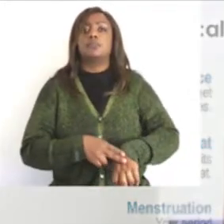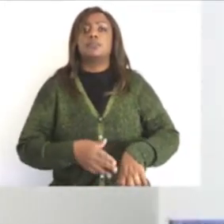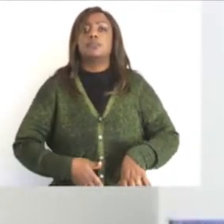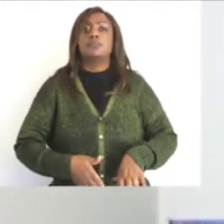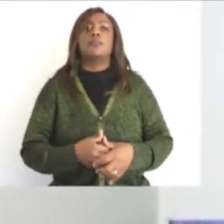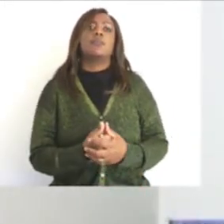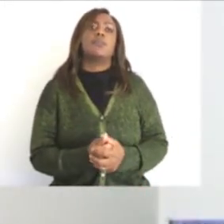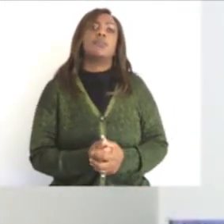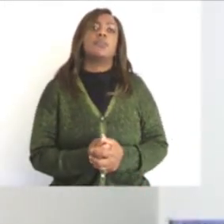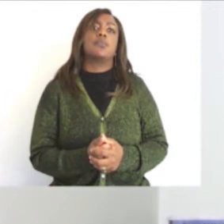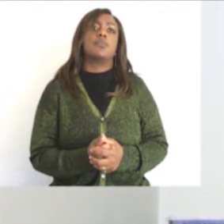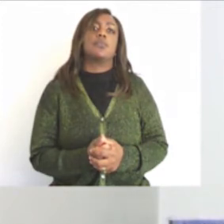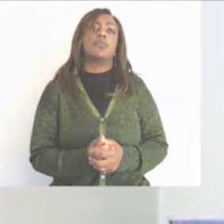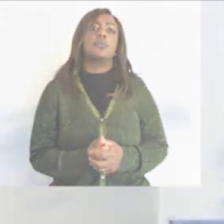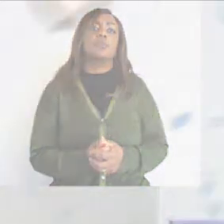parts.